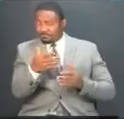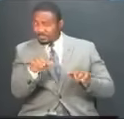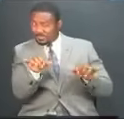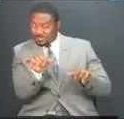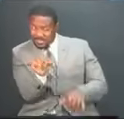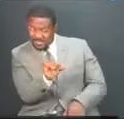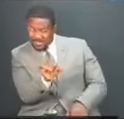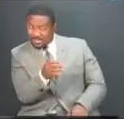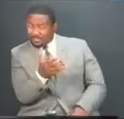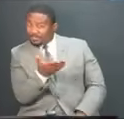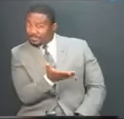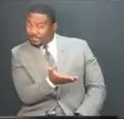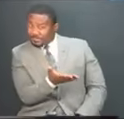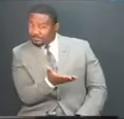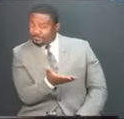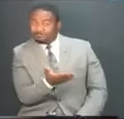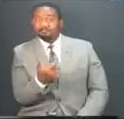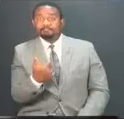then urged